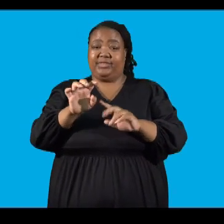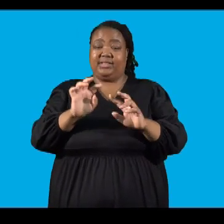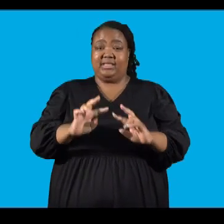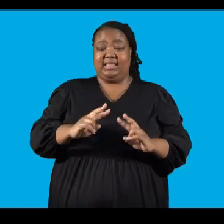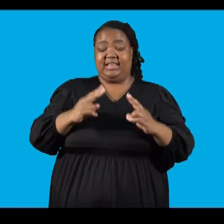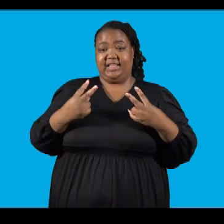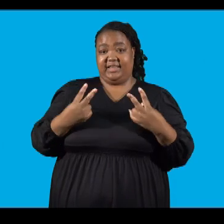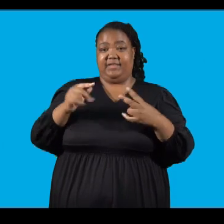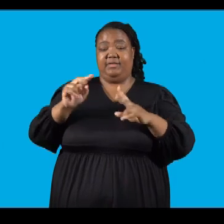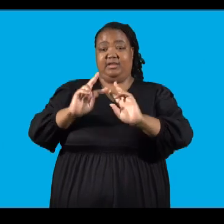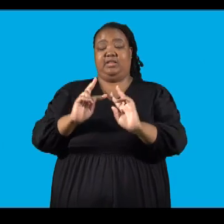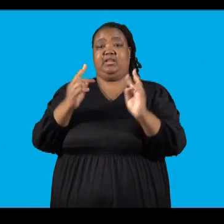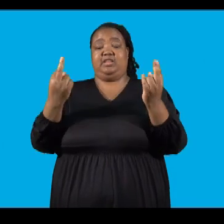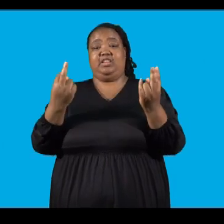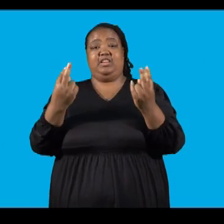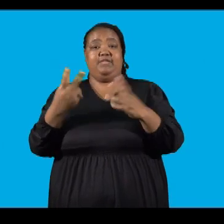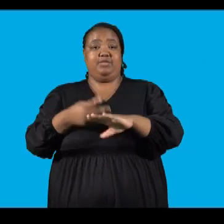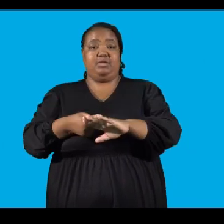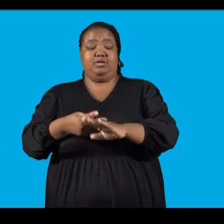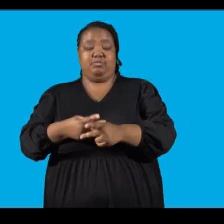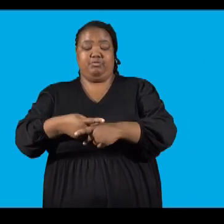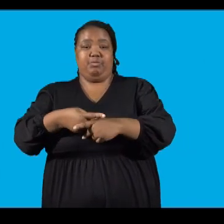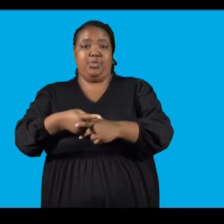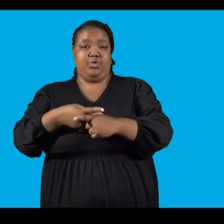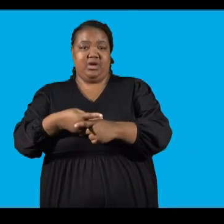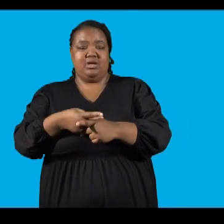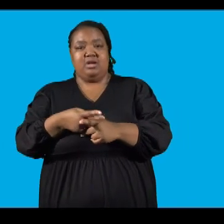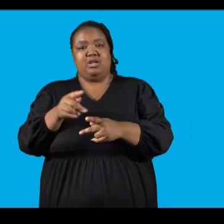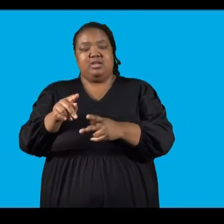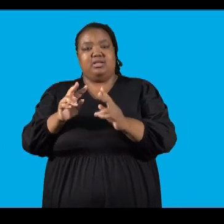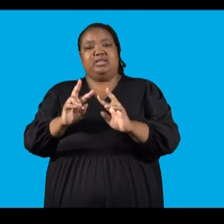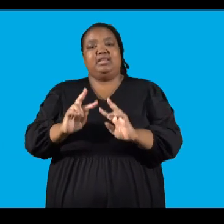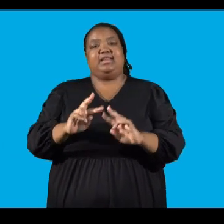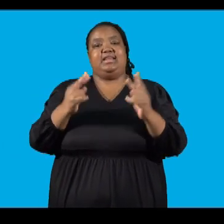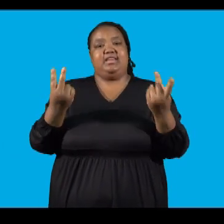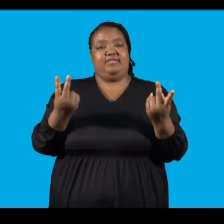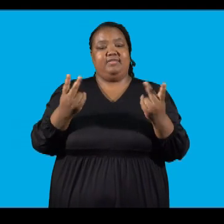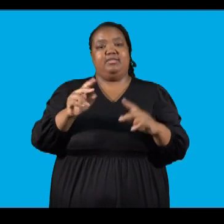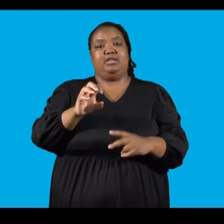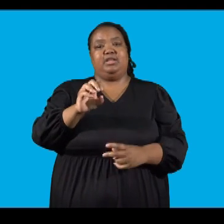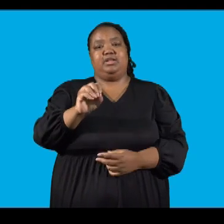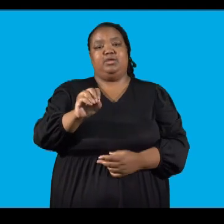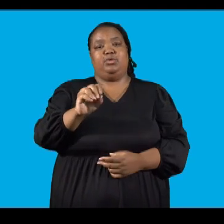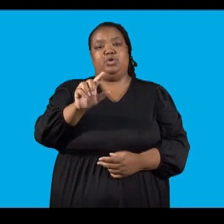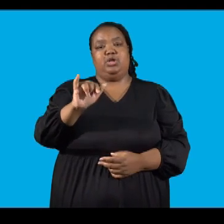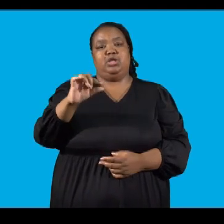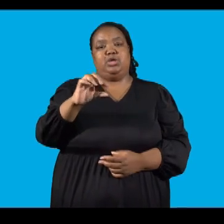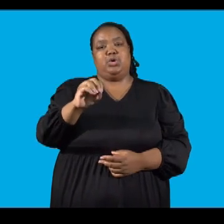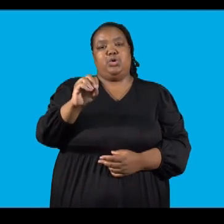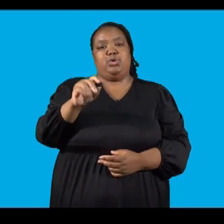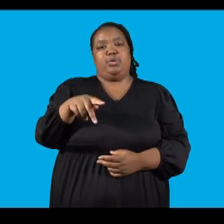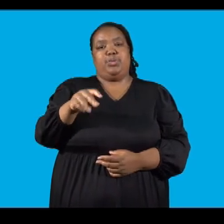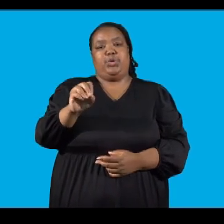they are producing a differentiated product, then the market is called a differentiated oligopoly.